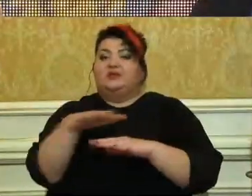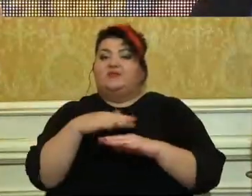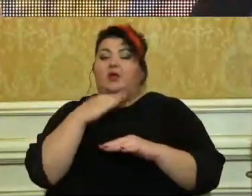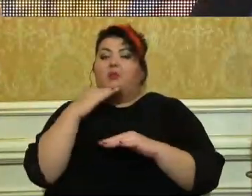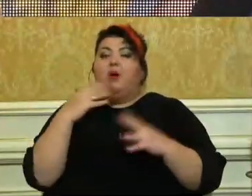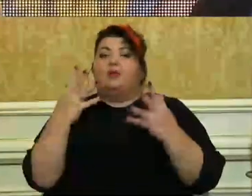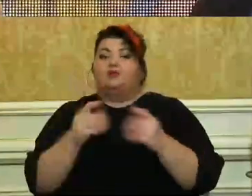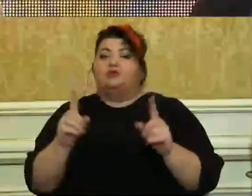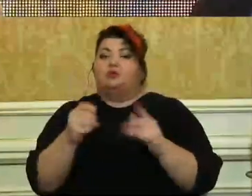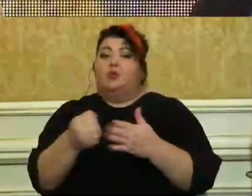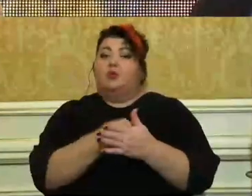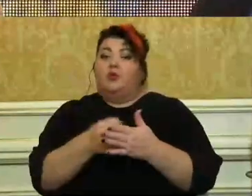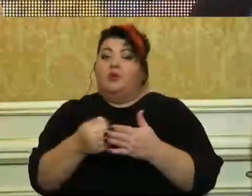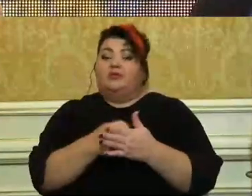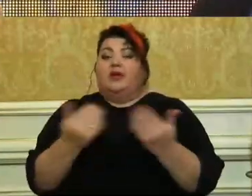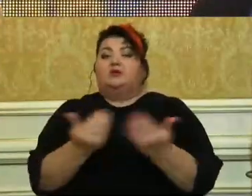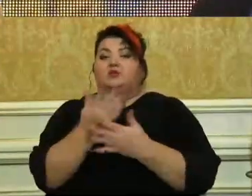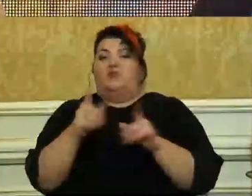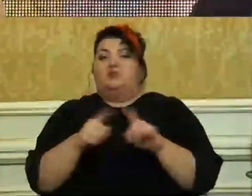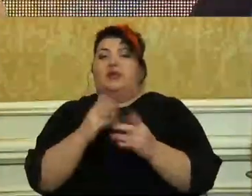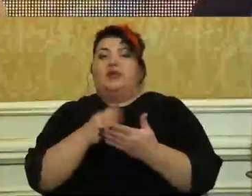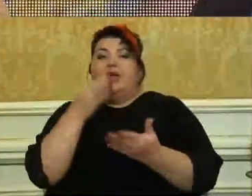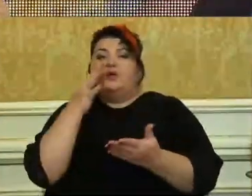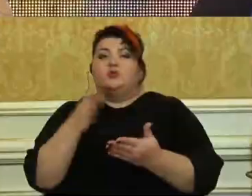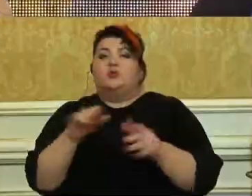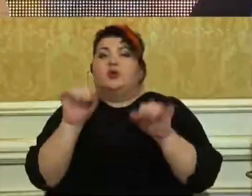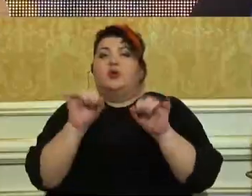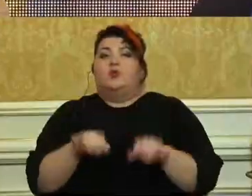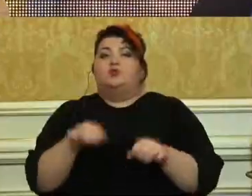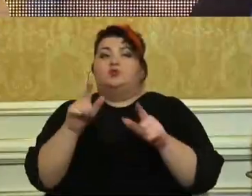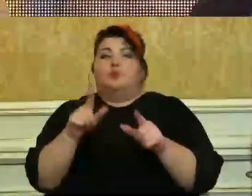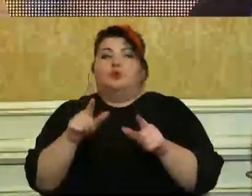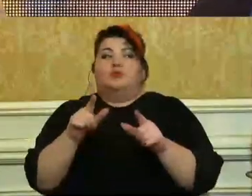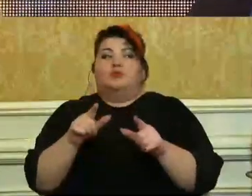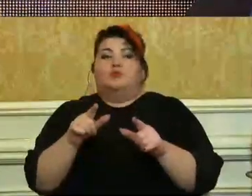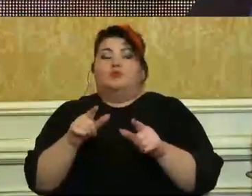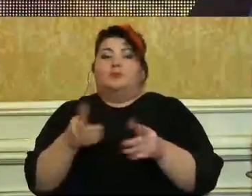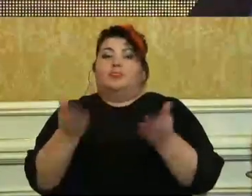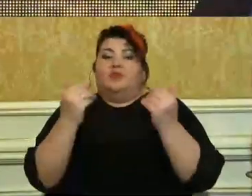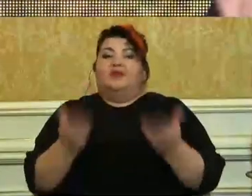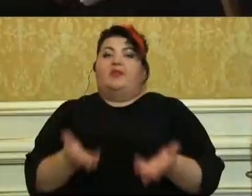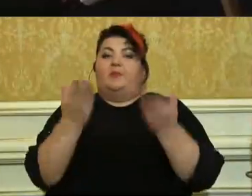to share. As a conclusion, dare to promote gender equality. Thank you.